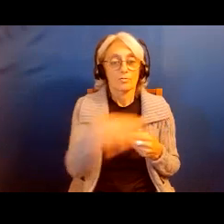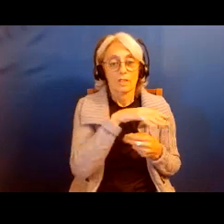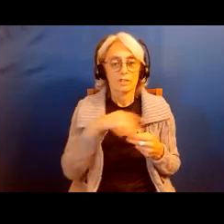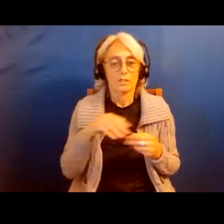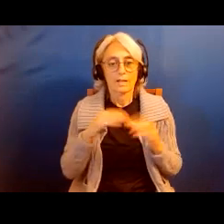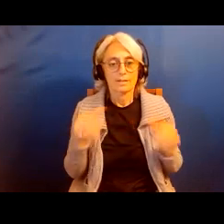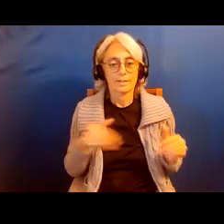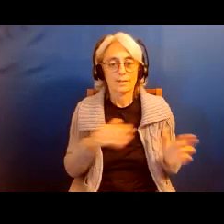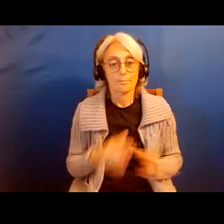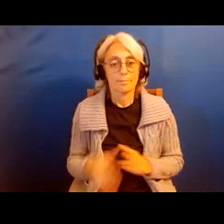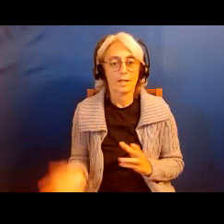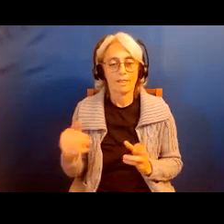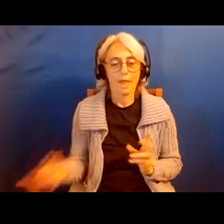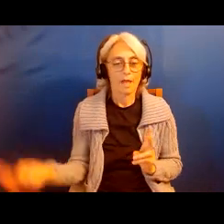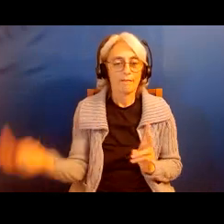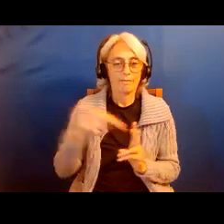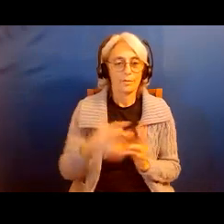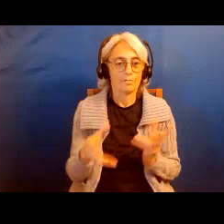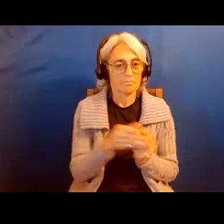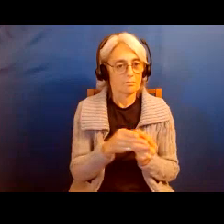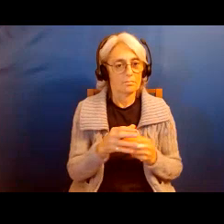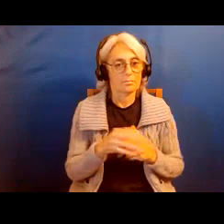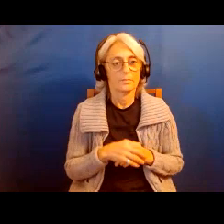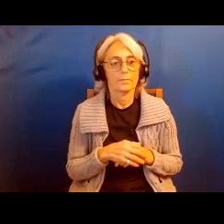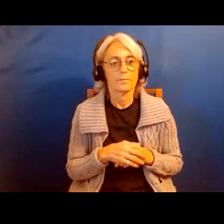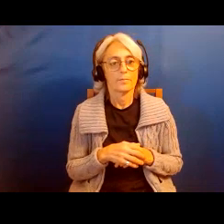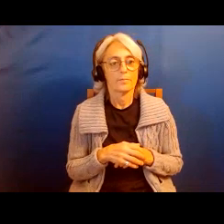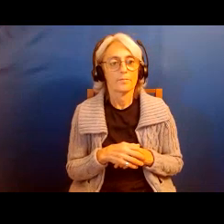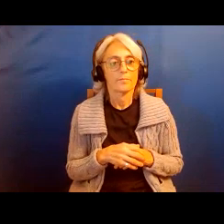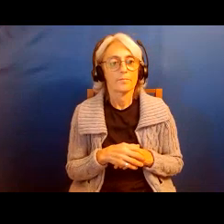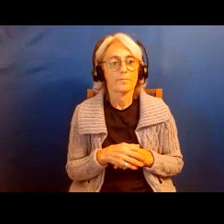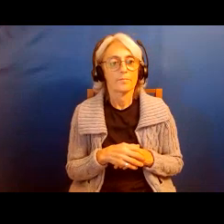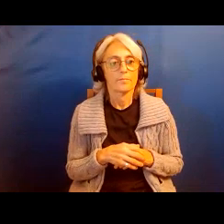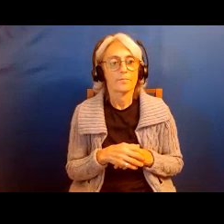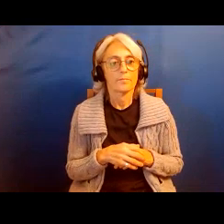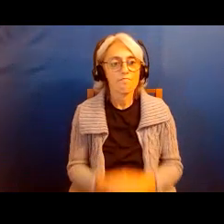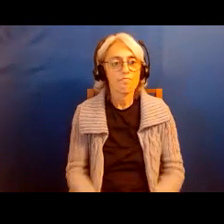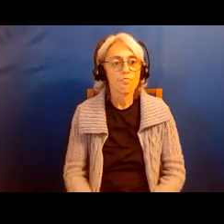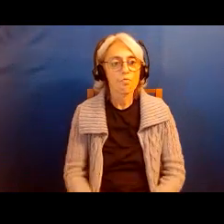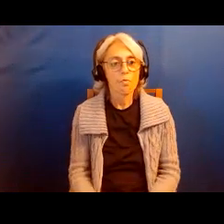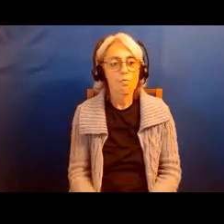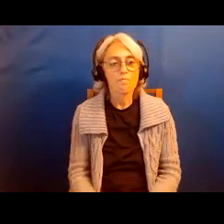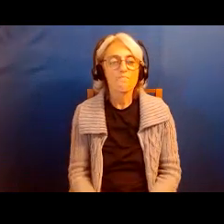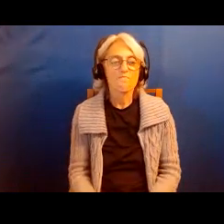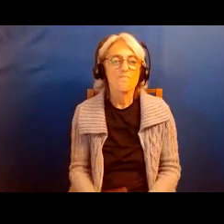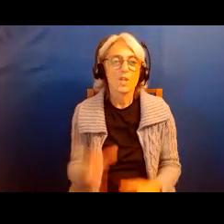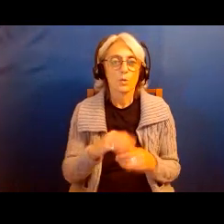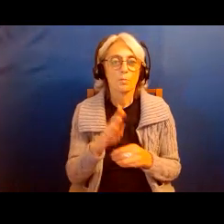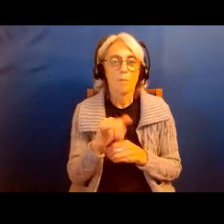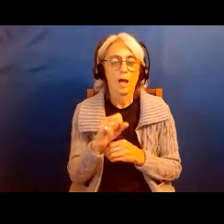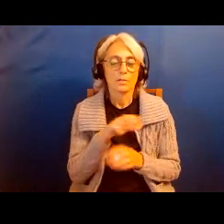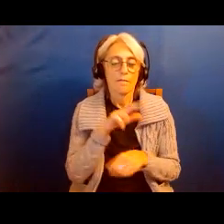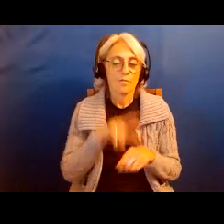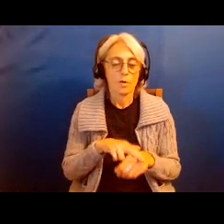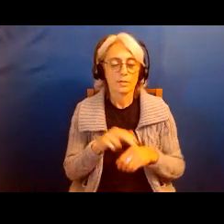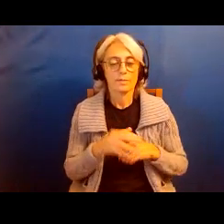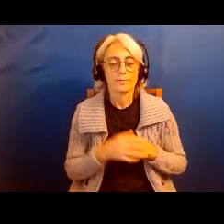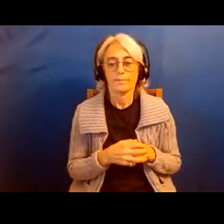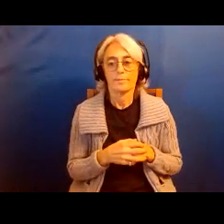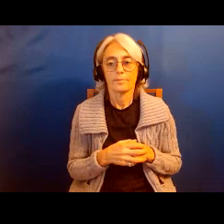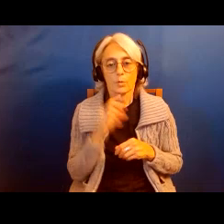lens. Finally, no scoring method is complete from bias, and we allow for further review